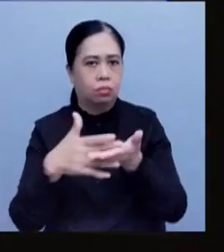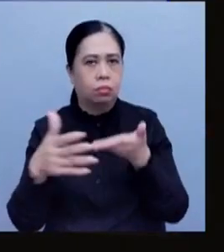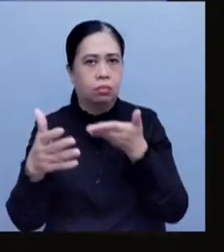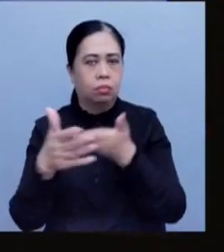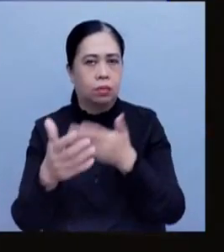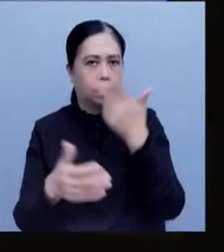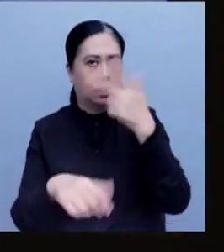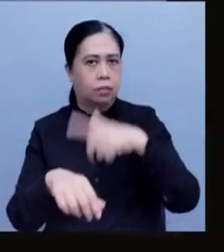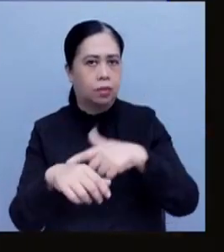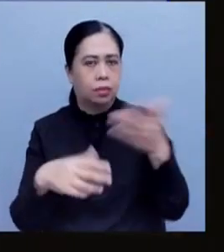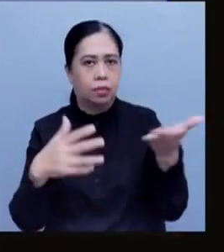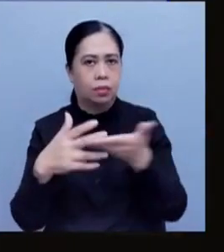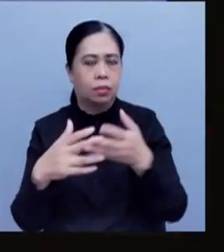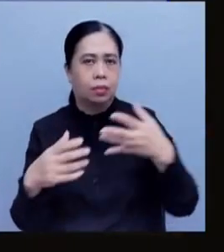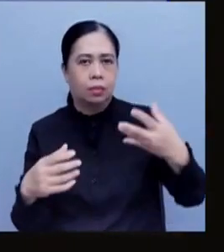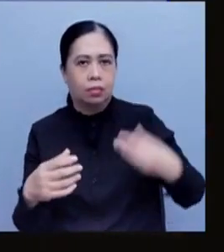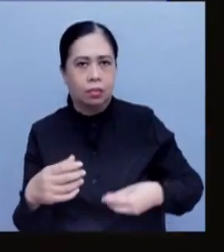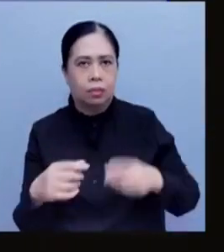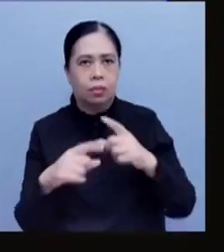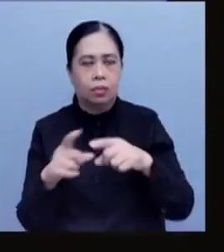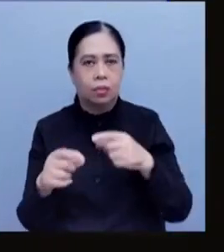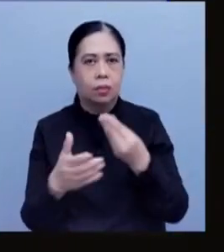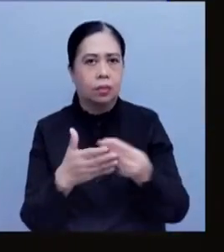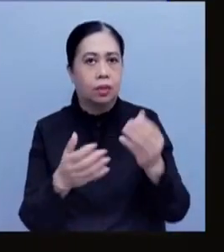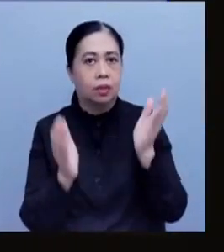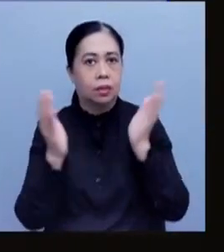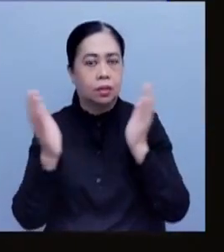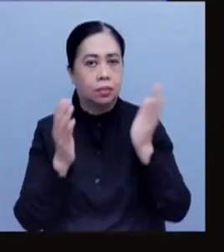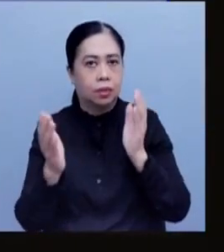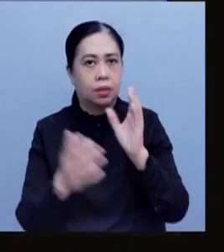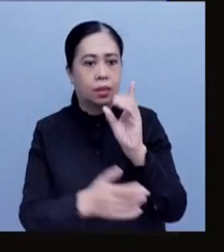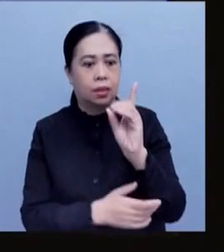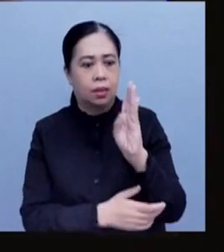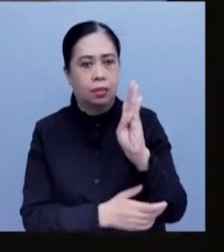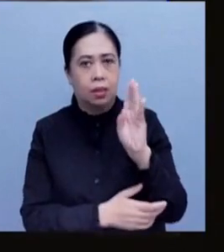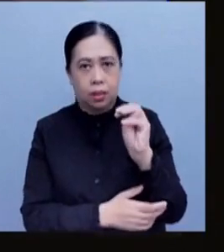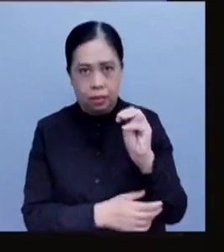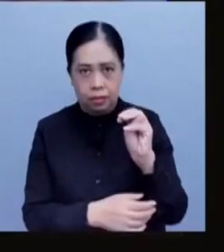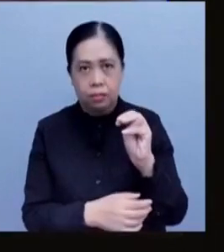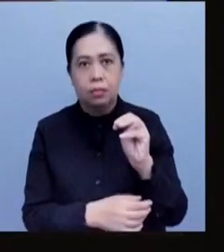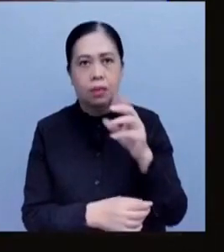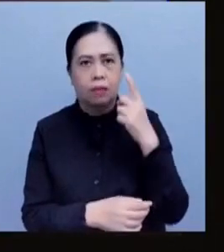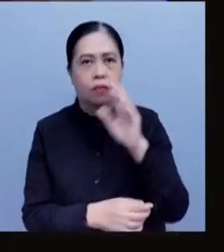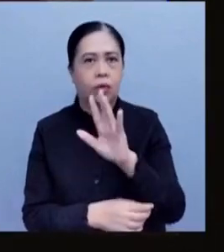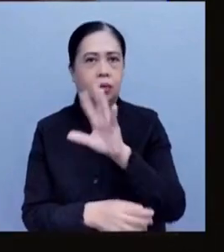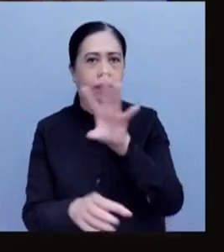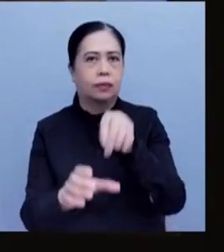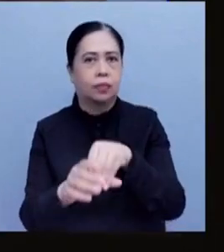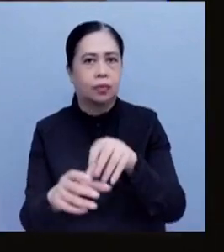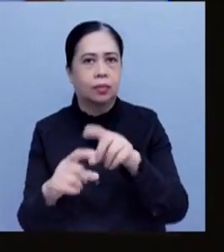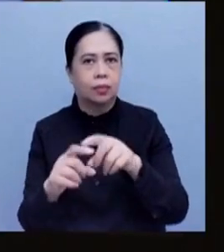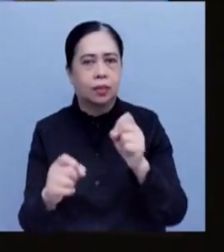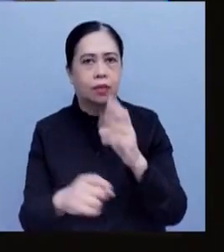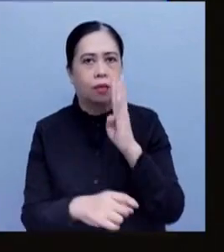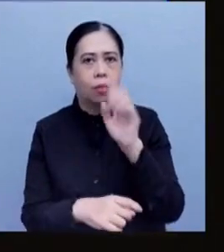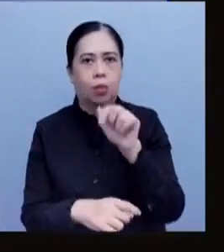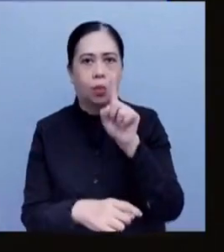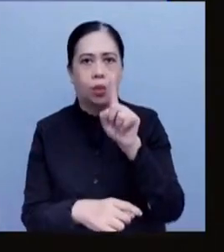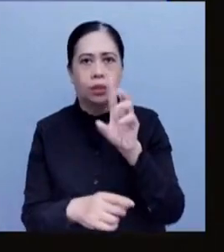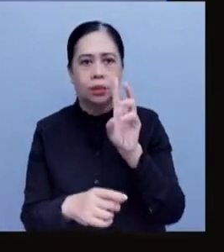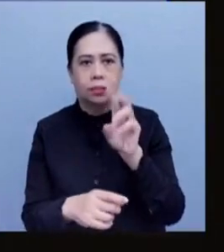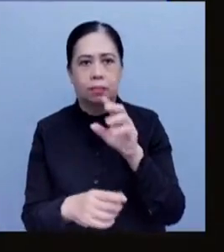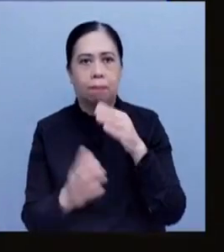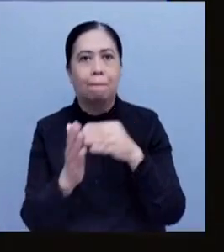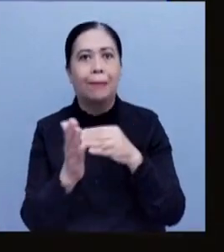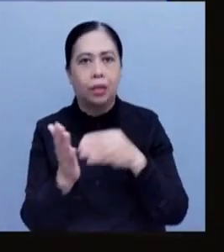against 3 former officials of the Procurement Service, Department of Budget and Management, for their involvement in the 4.165 billion